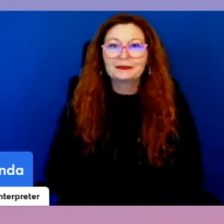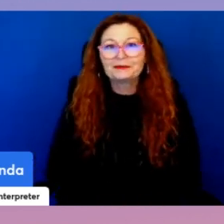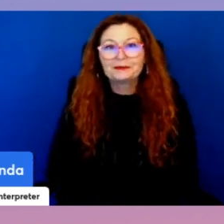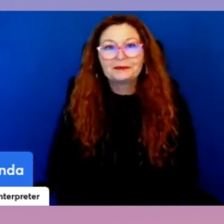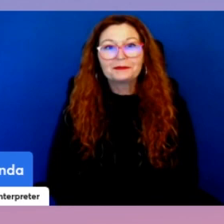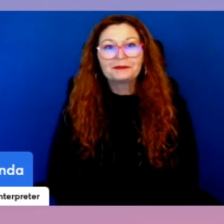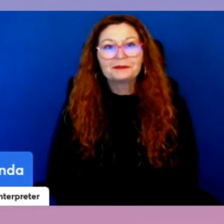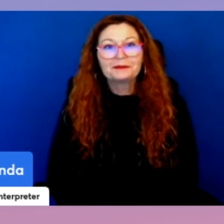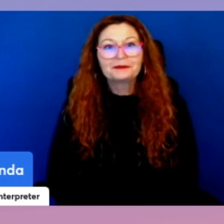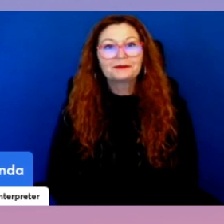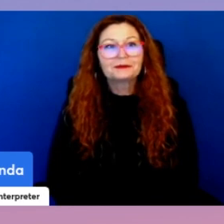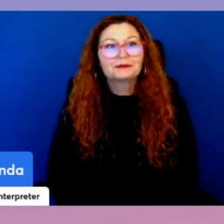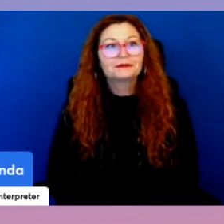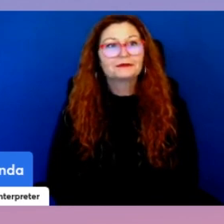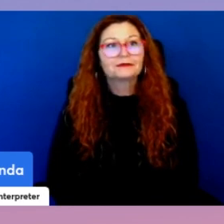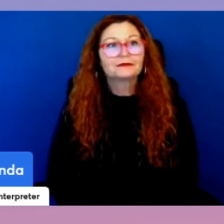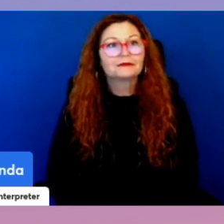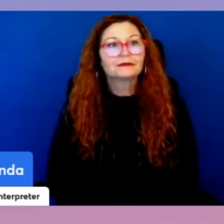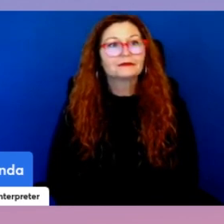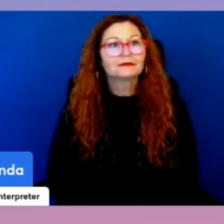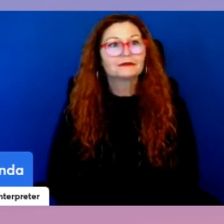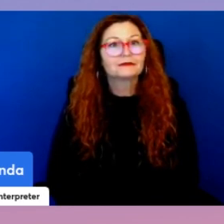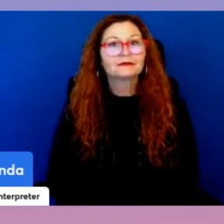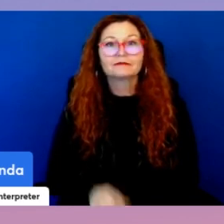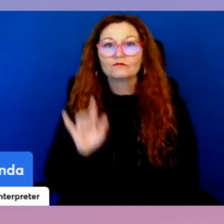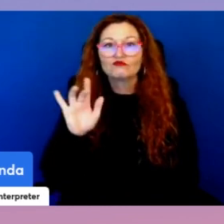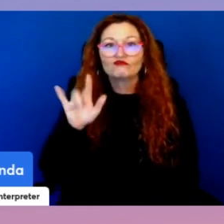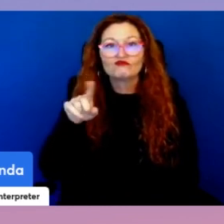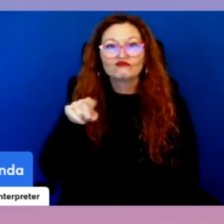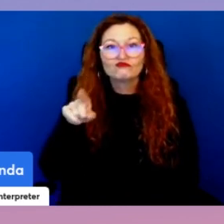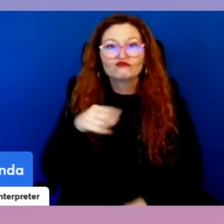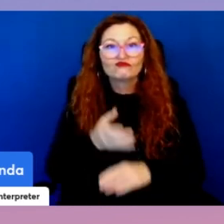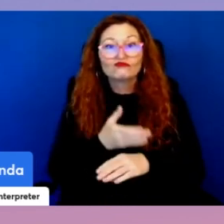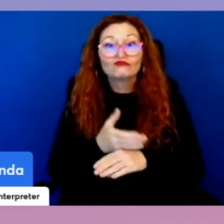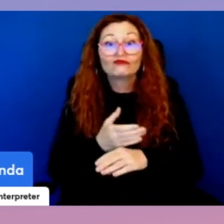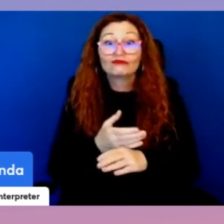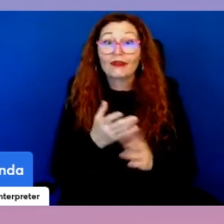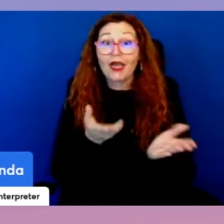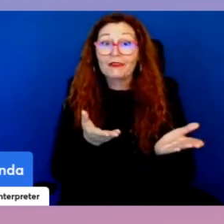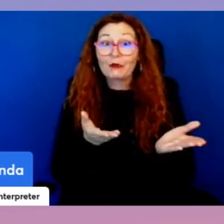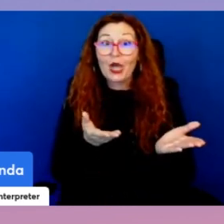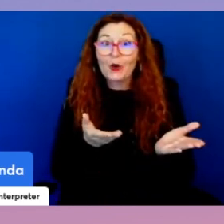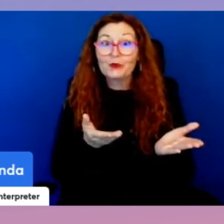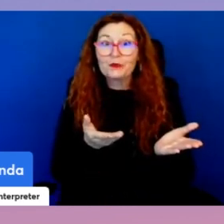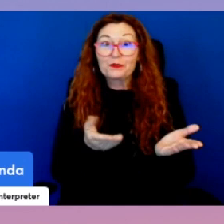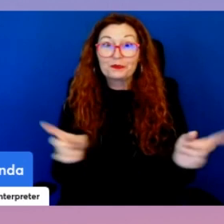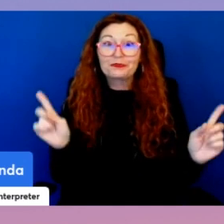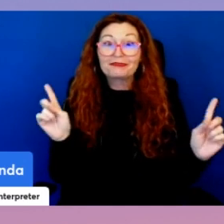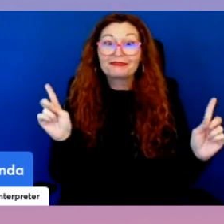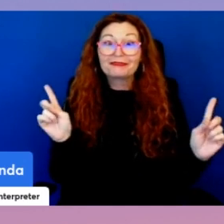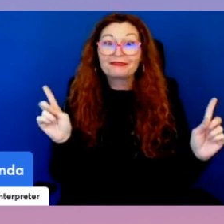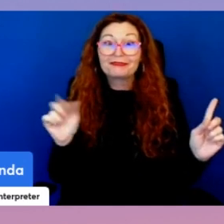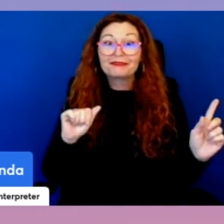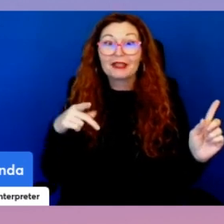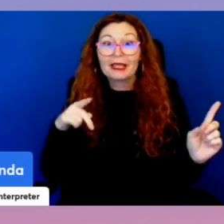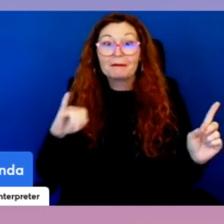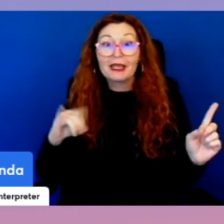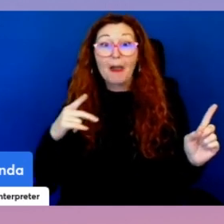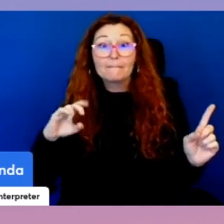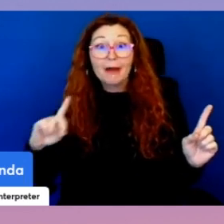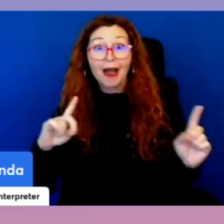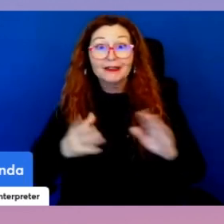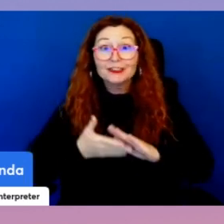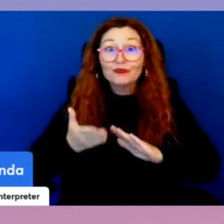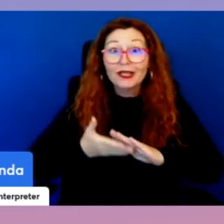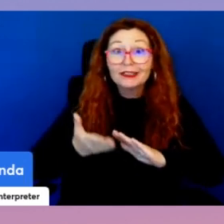Maybe even a quick refresh because I'm impatient. And there we go. Yeah. So here we go. We've got our API pod running.